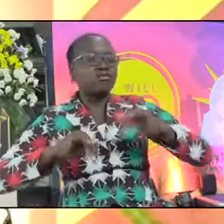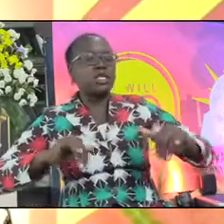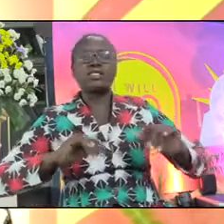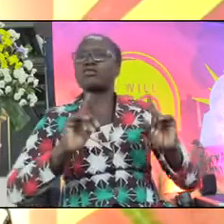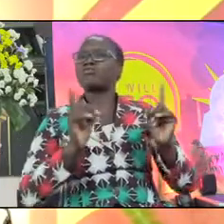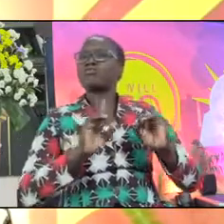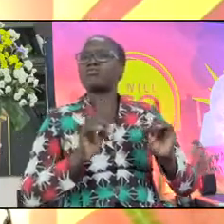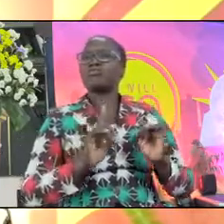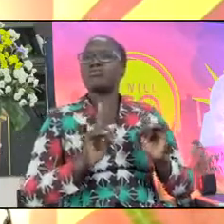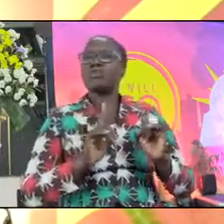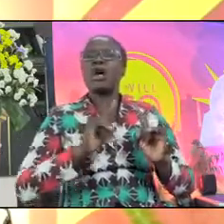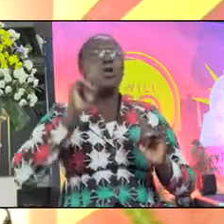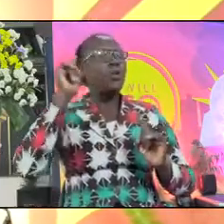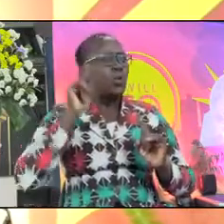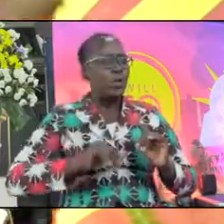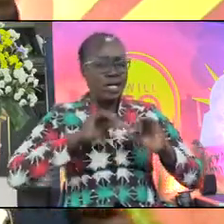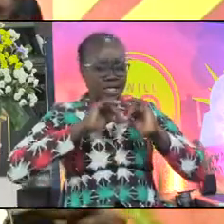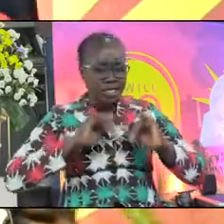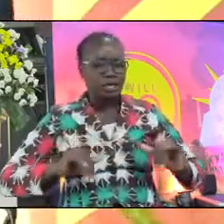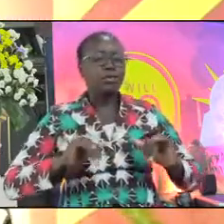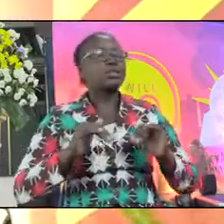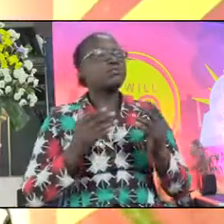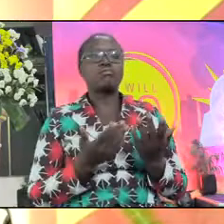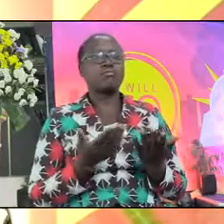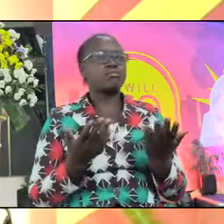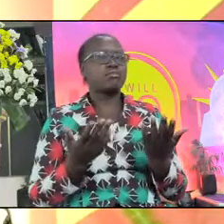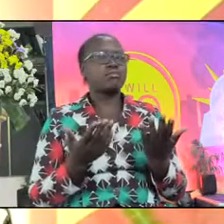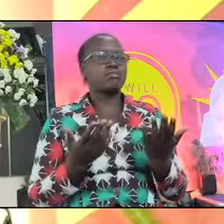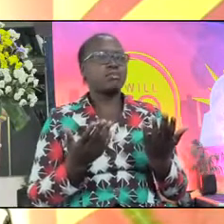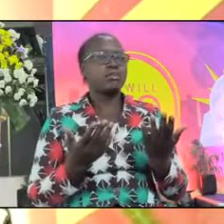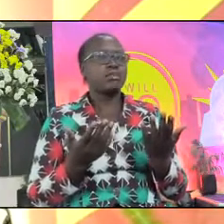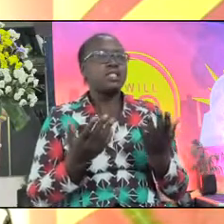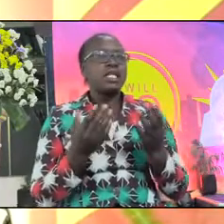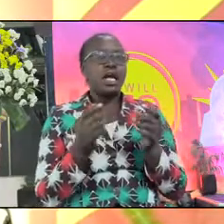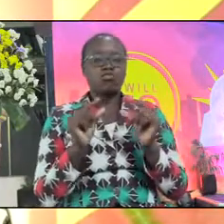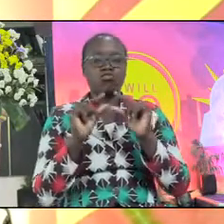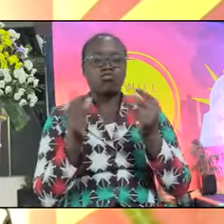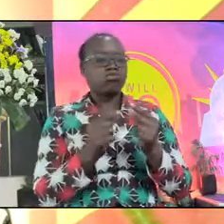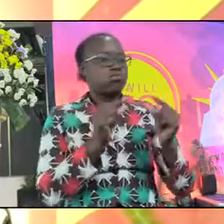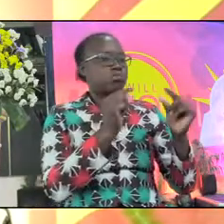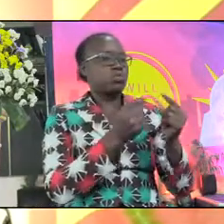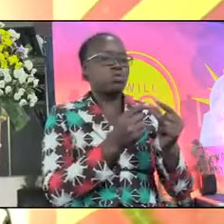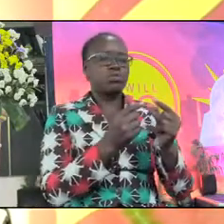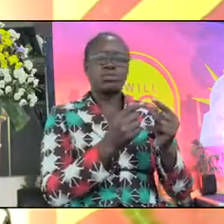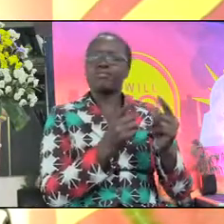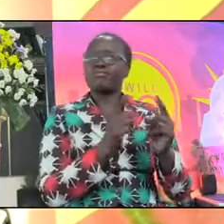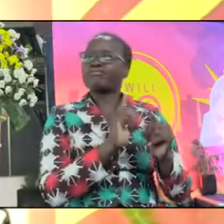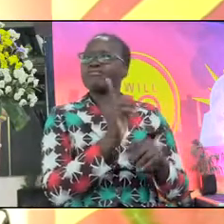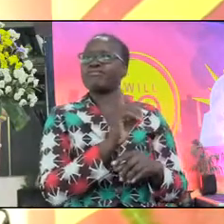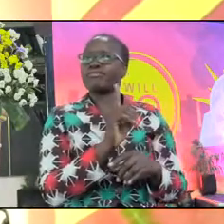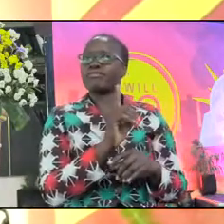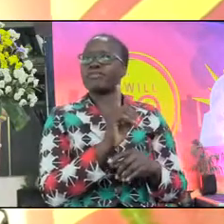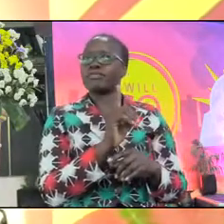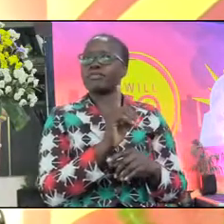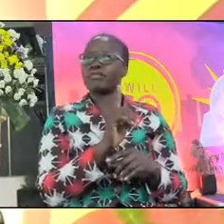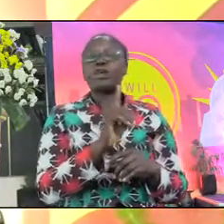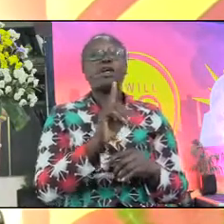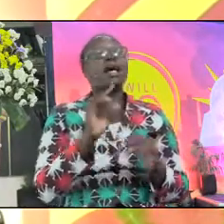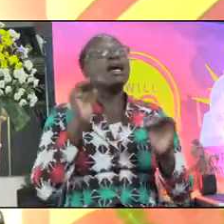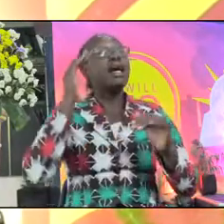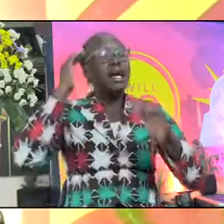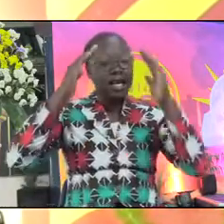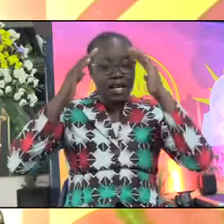Hello? We can't get into cliques and groups. Hello, New